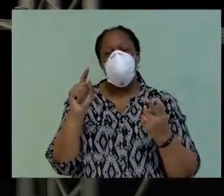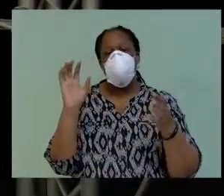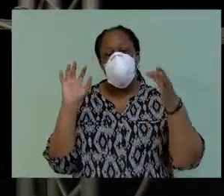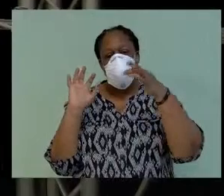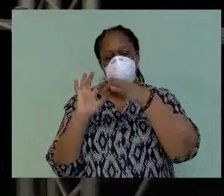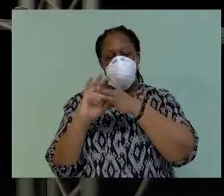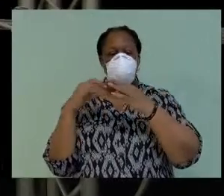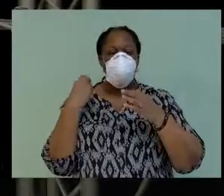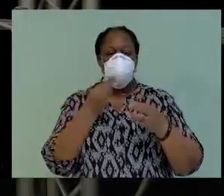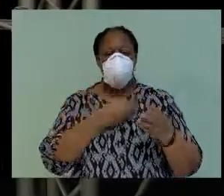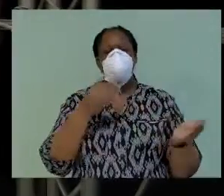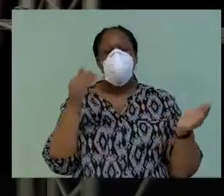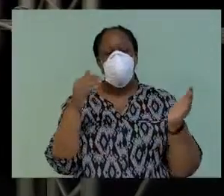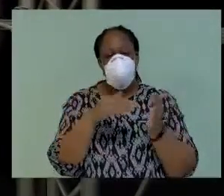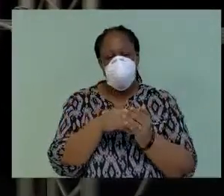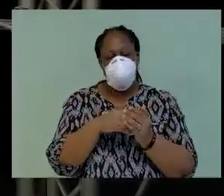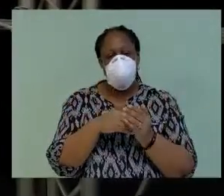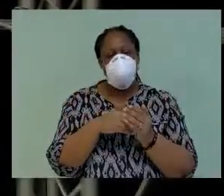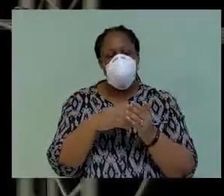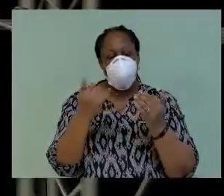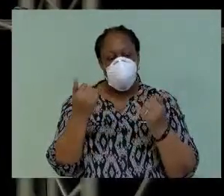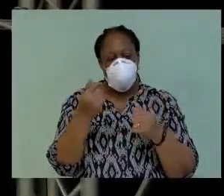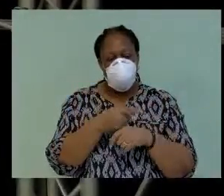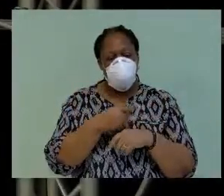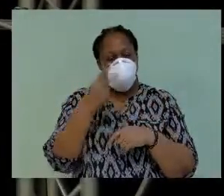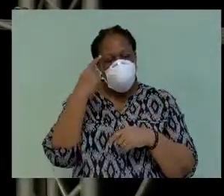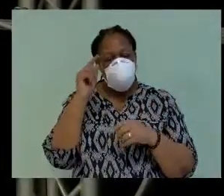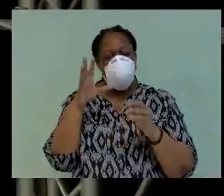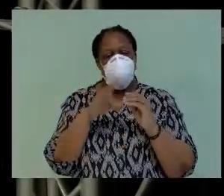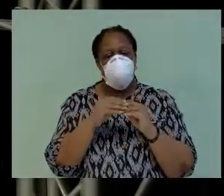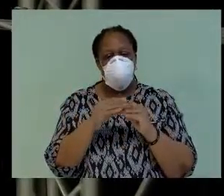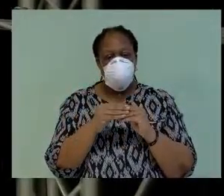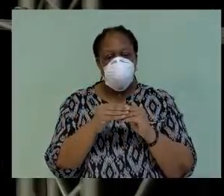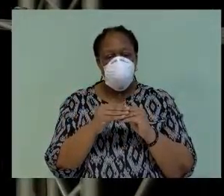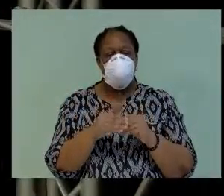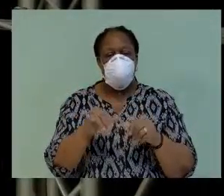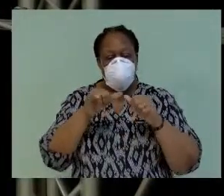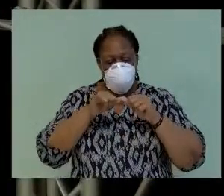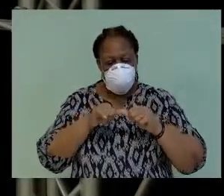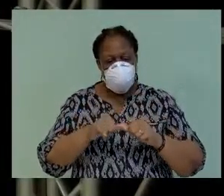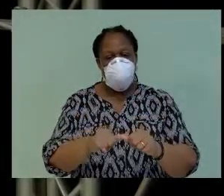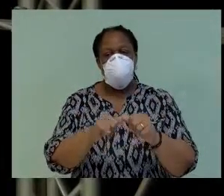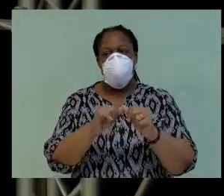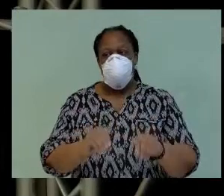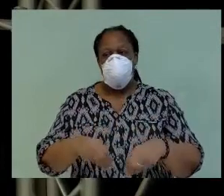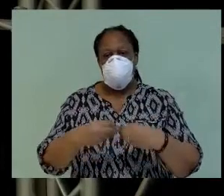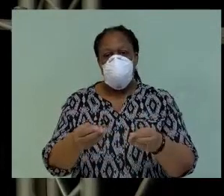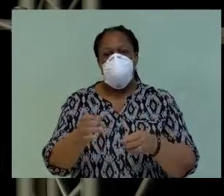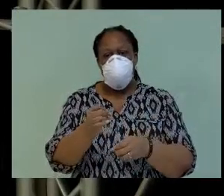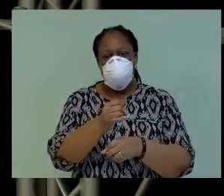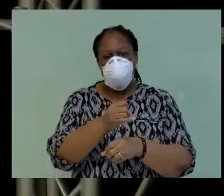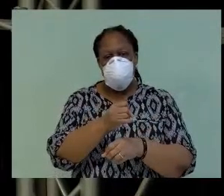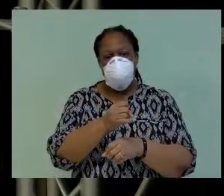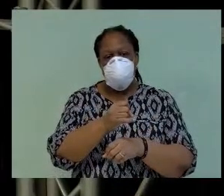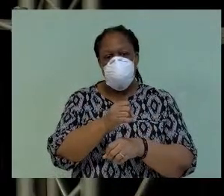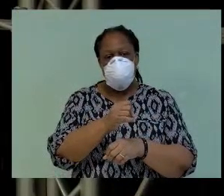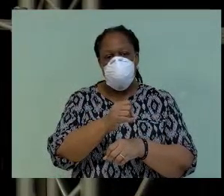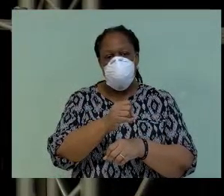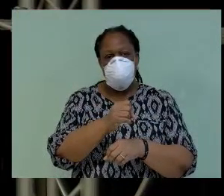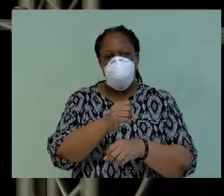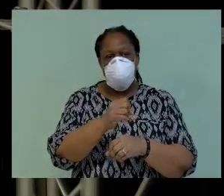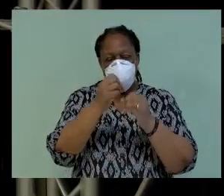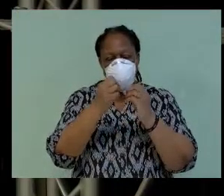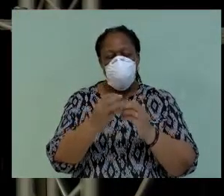once again for this daily briefing, where we continue to update you on what is happening in